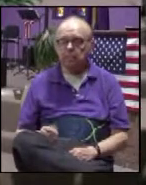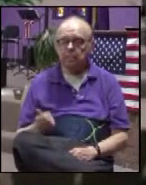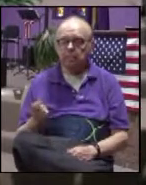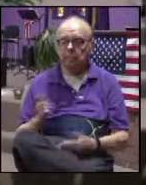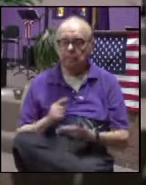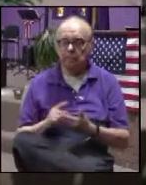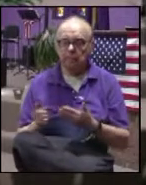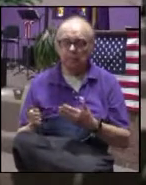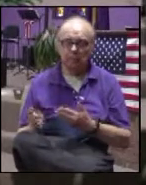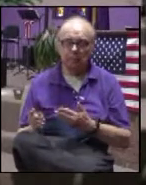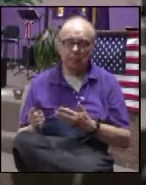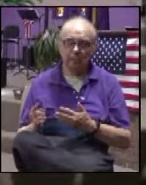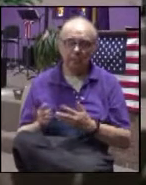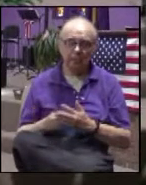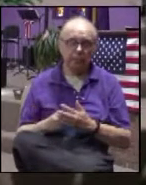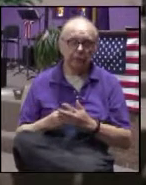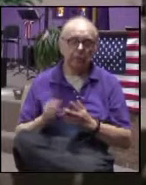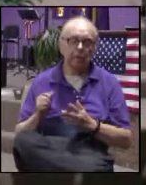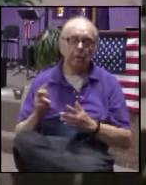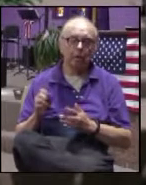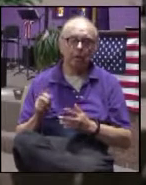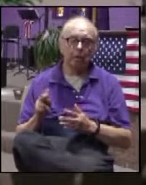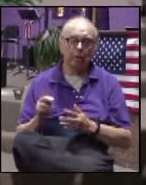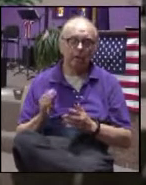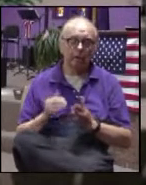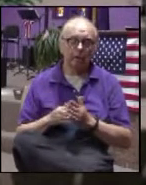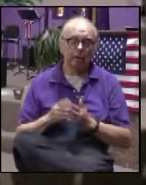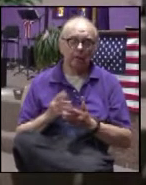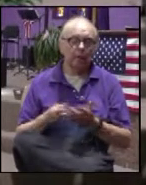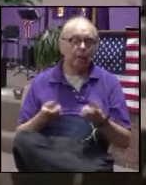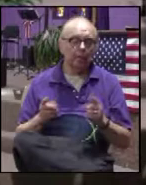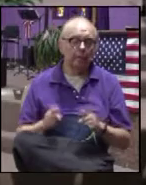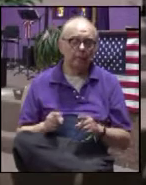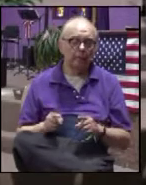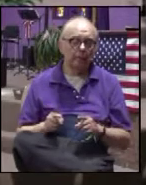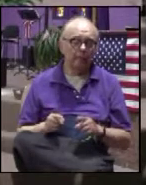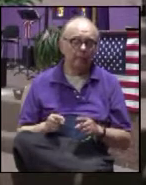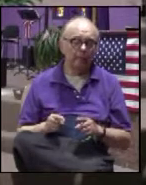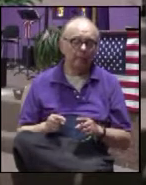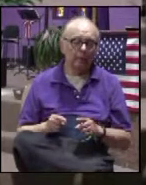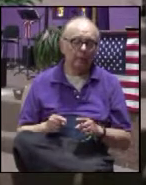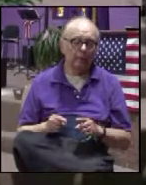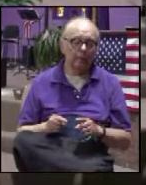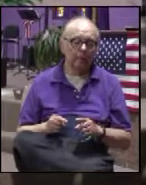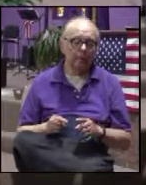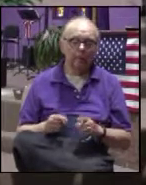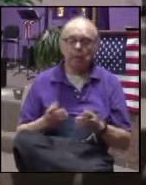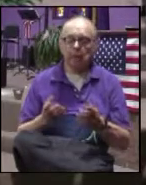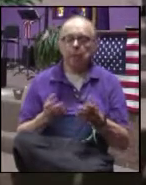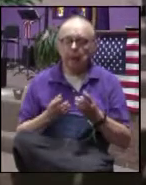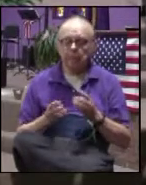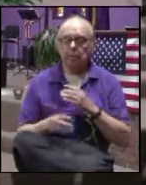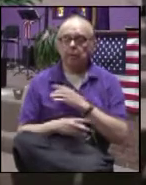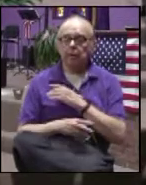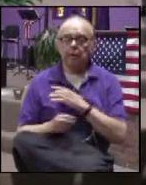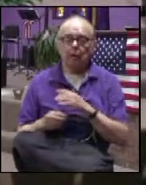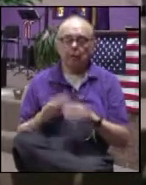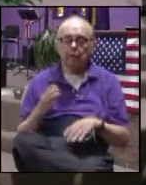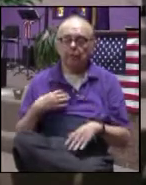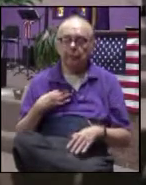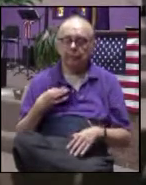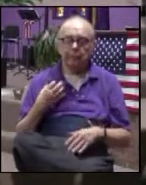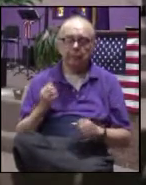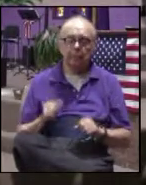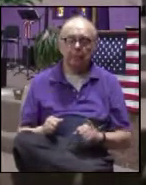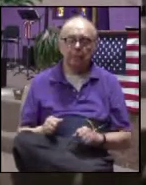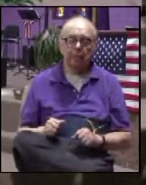weeks, we're going to start Awana again. And what's going to happen is we're going to beg and borrow and steal all the volunteers that we can get. I